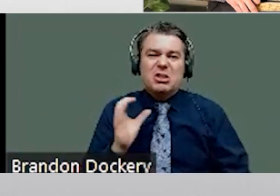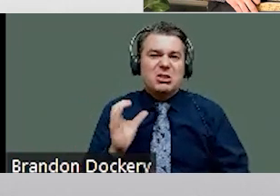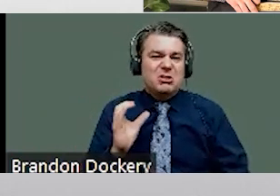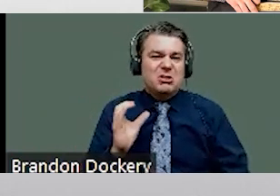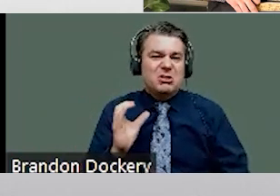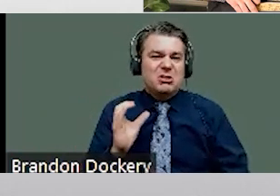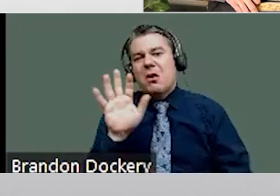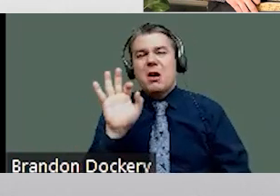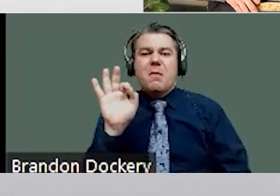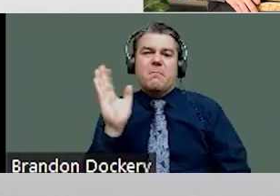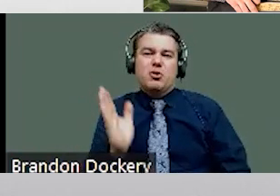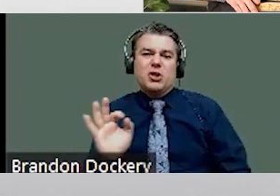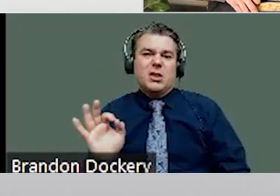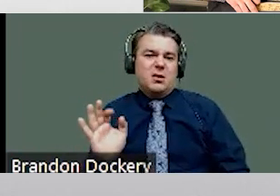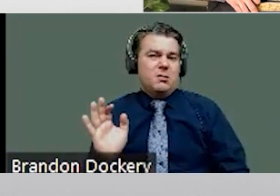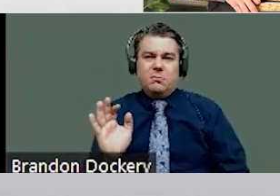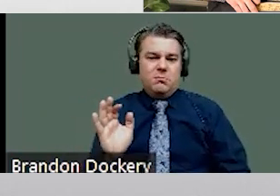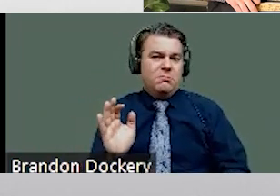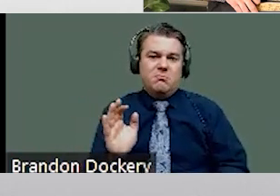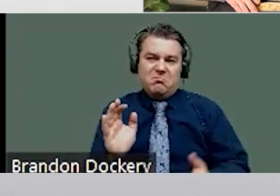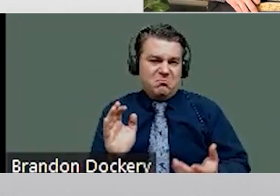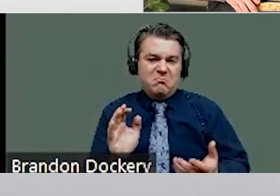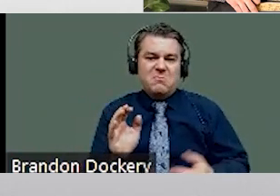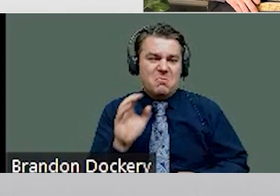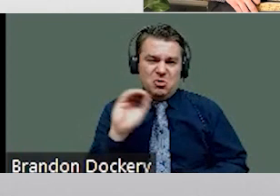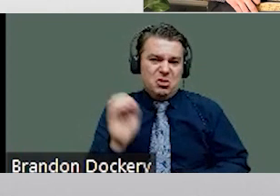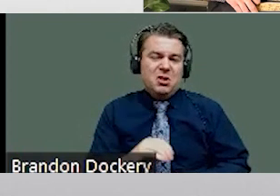As this grows and spreads within